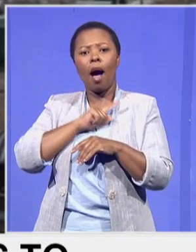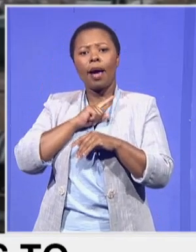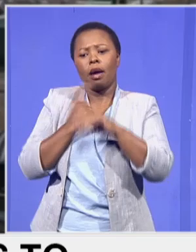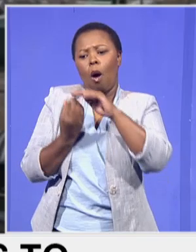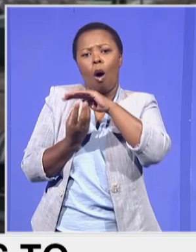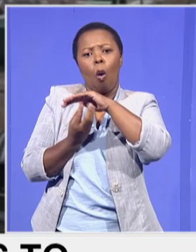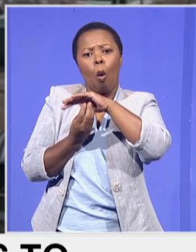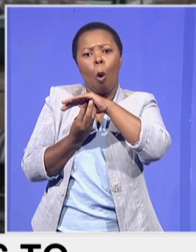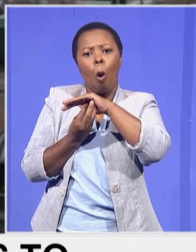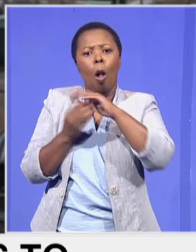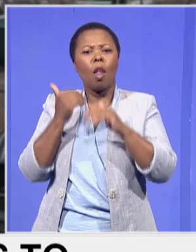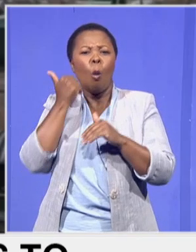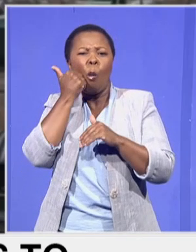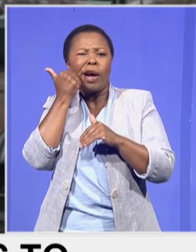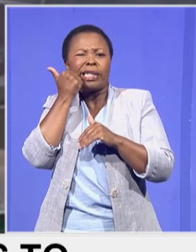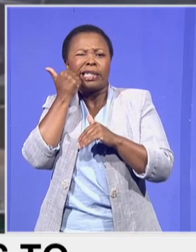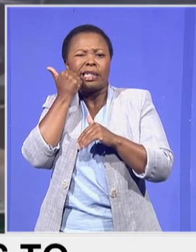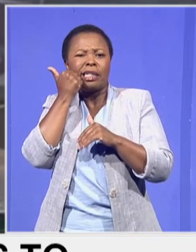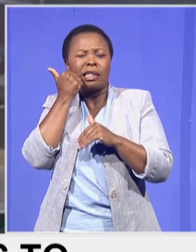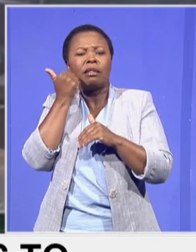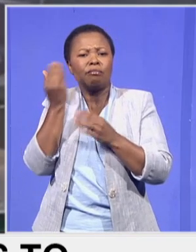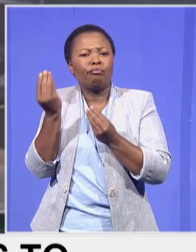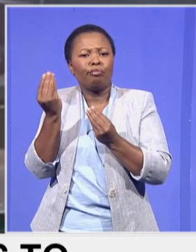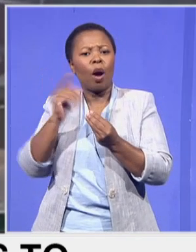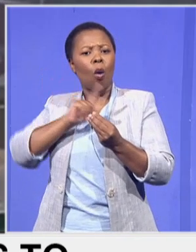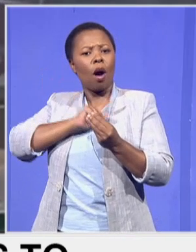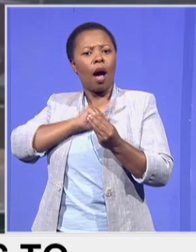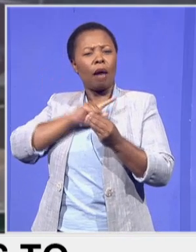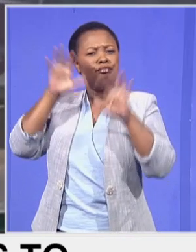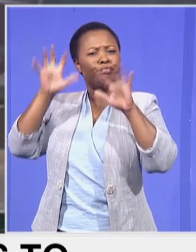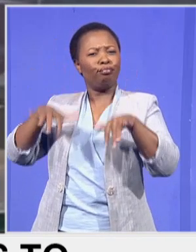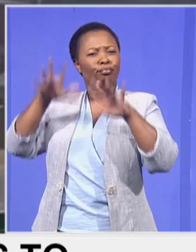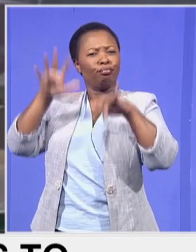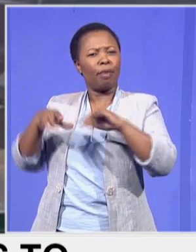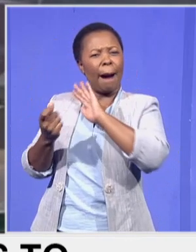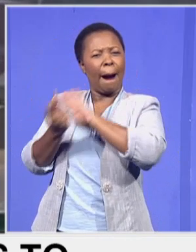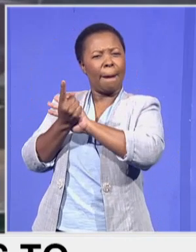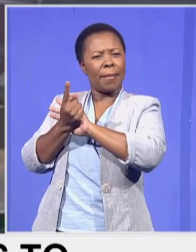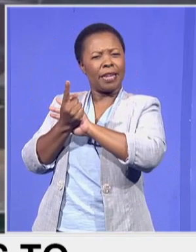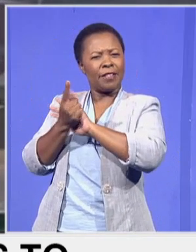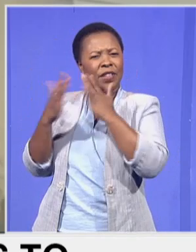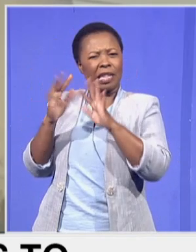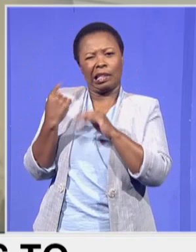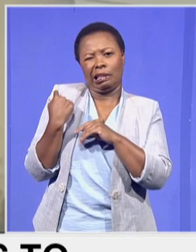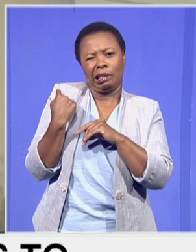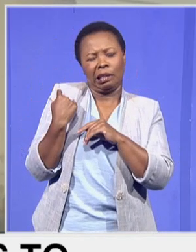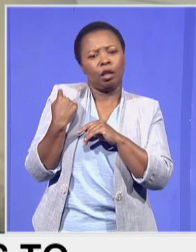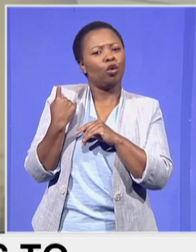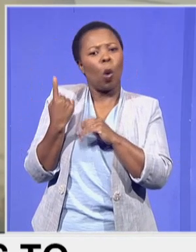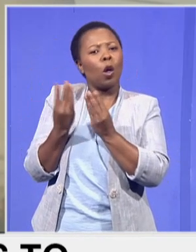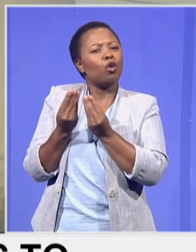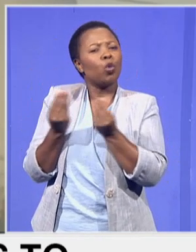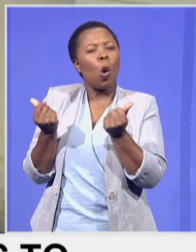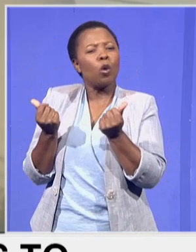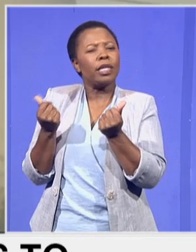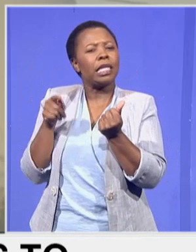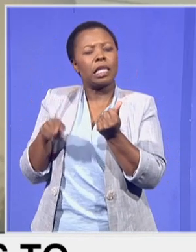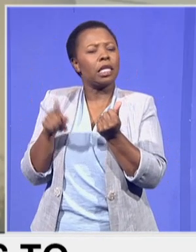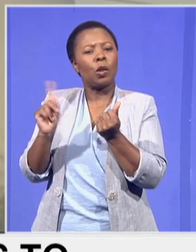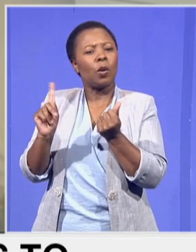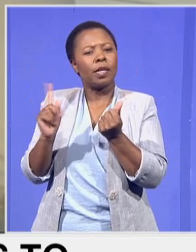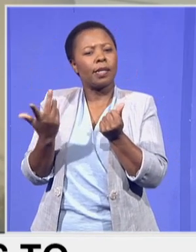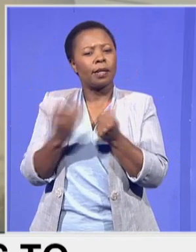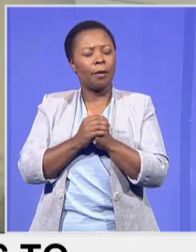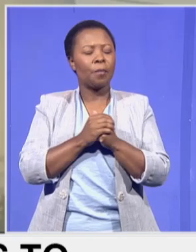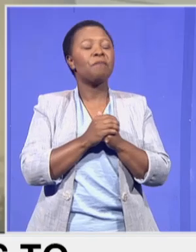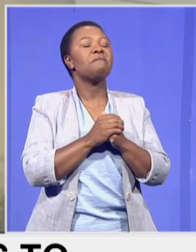I understand, flooding that had taken place due to heavy rains. Yeah, one must do appreciate also